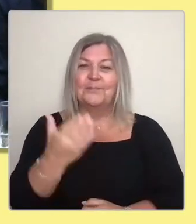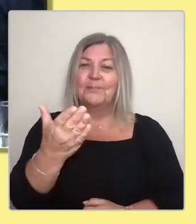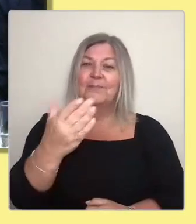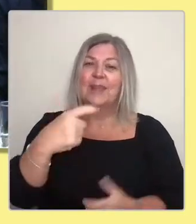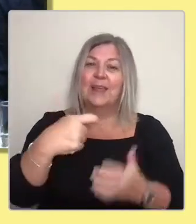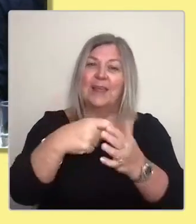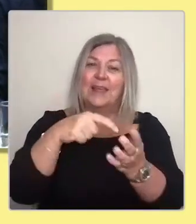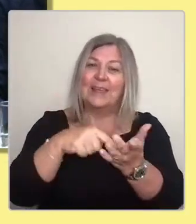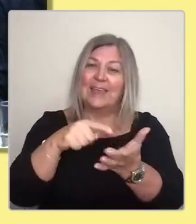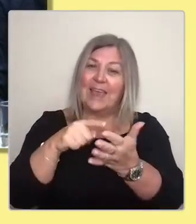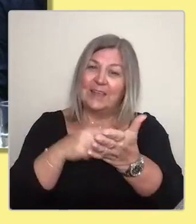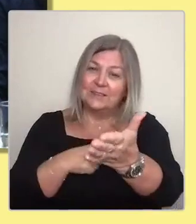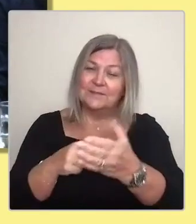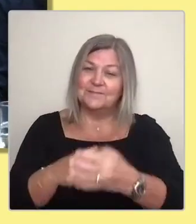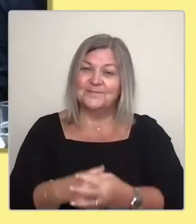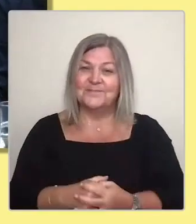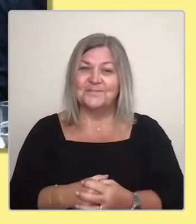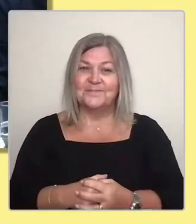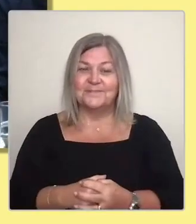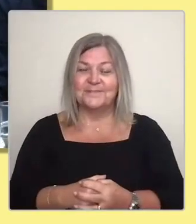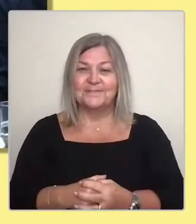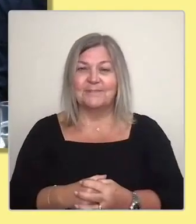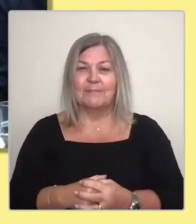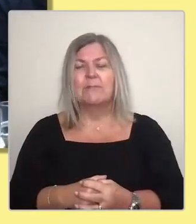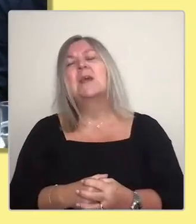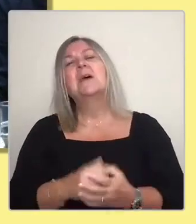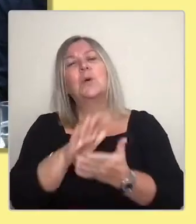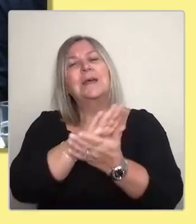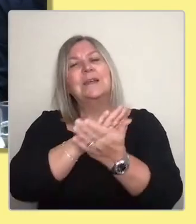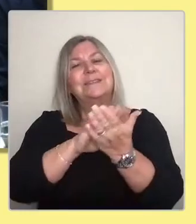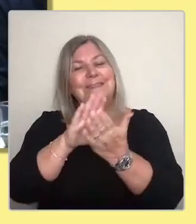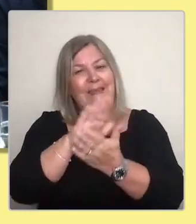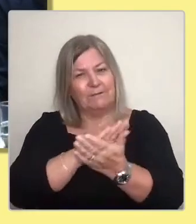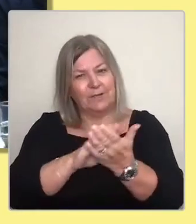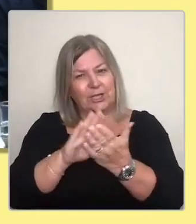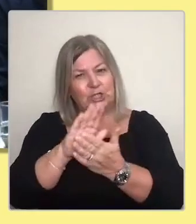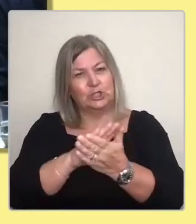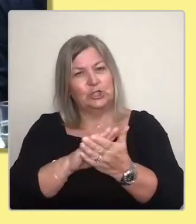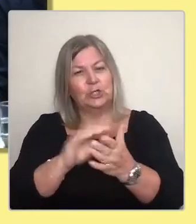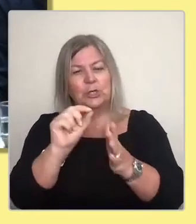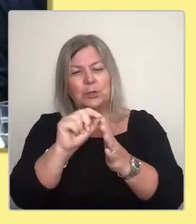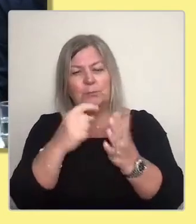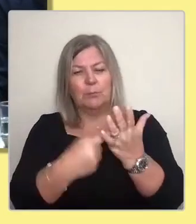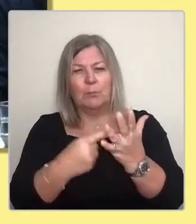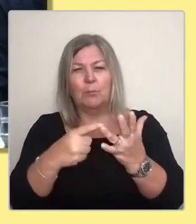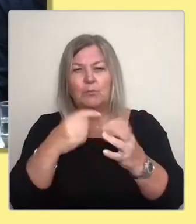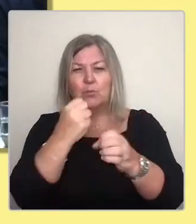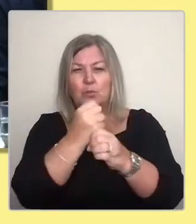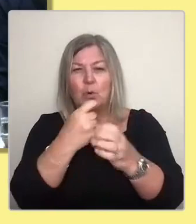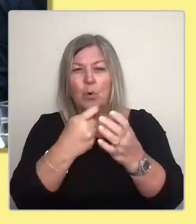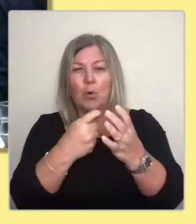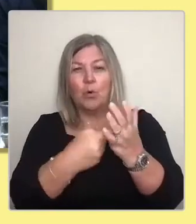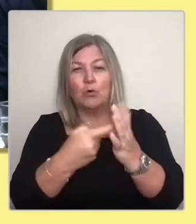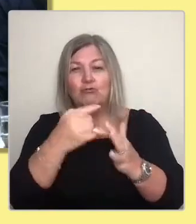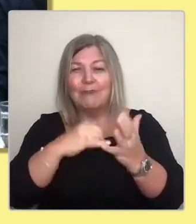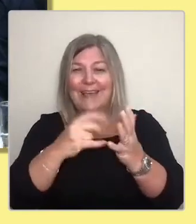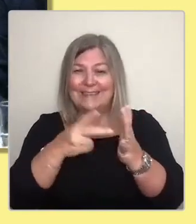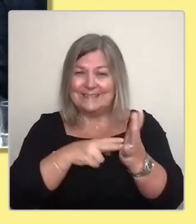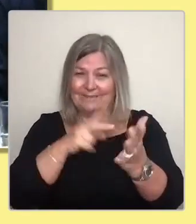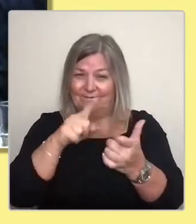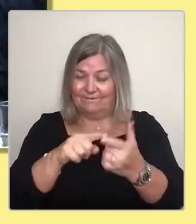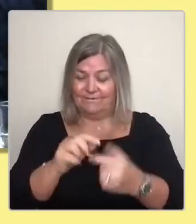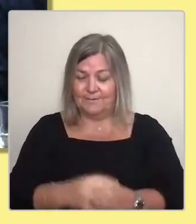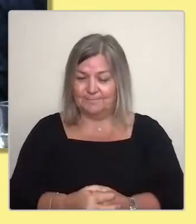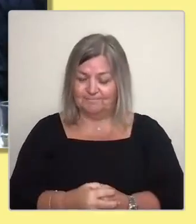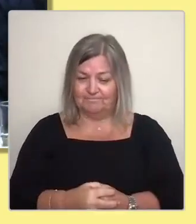So the definition of progressivity is that as a government, as a party, as individuals,